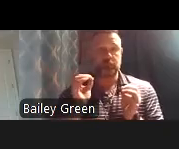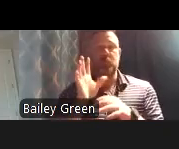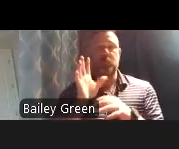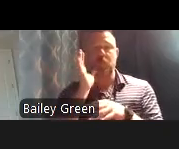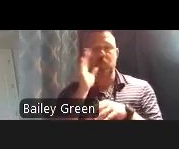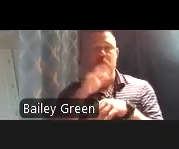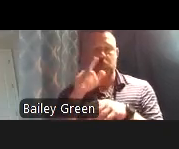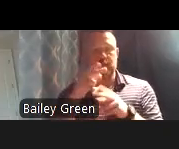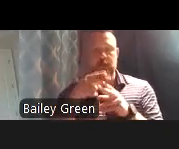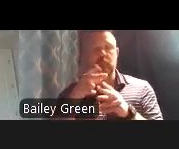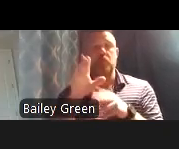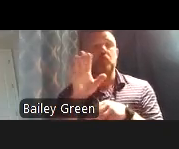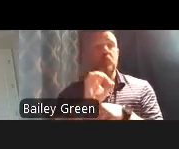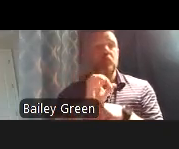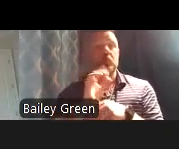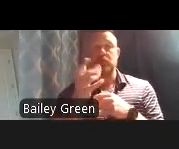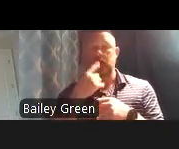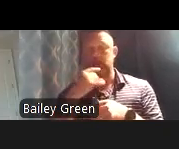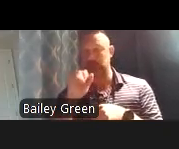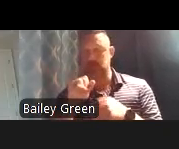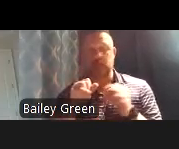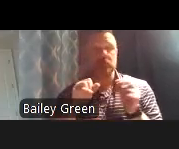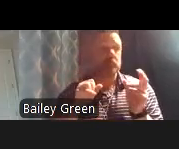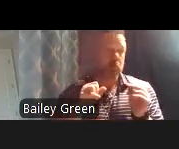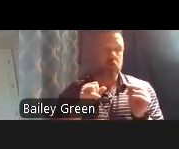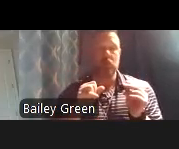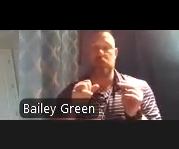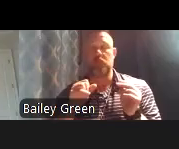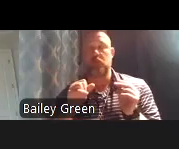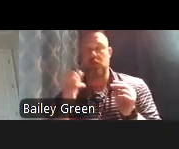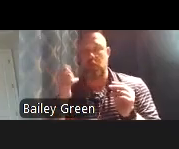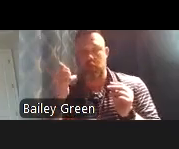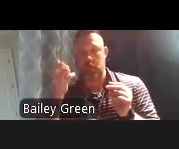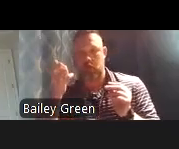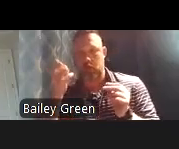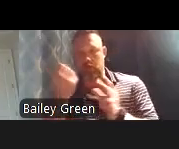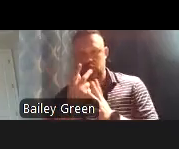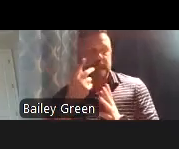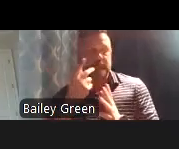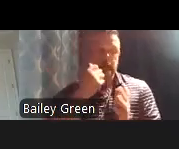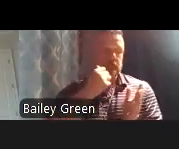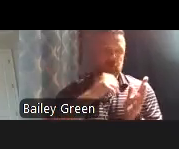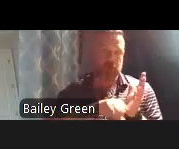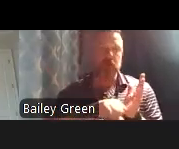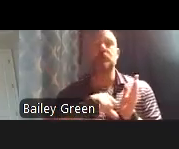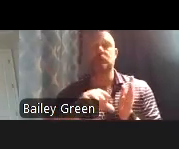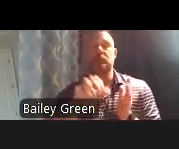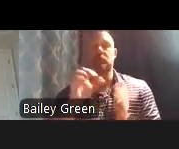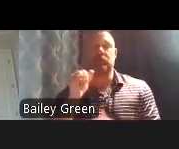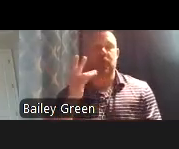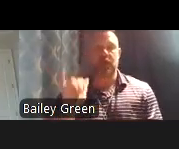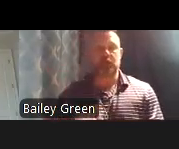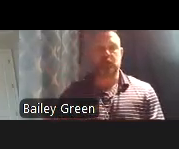your job is to say yay or nay in terms of approving the changes. So, Sally